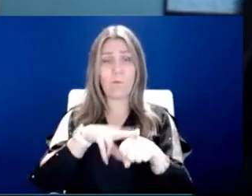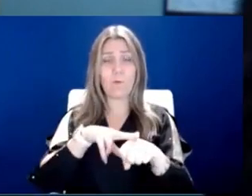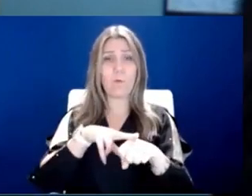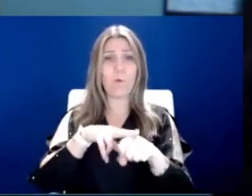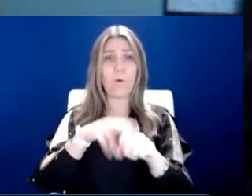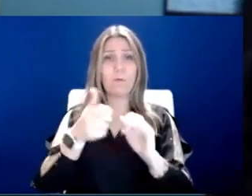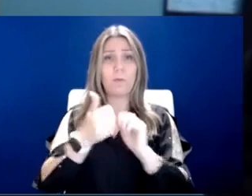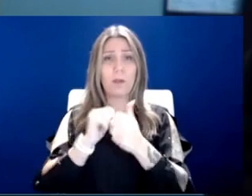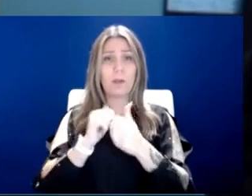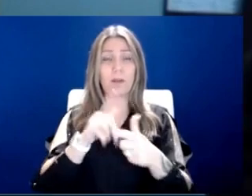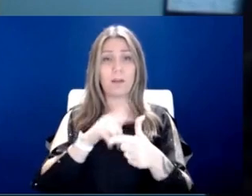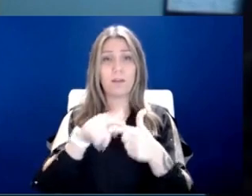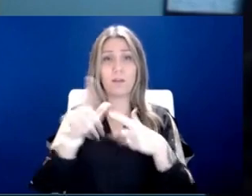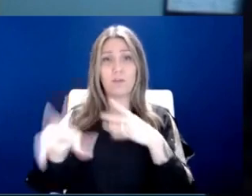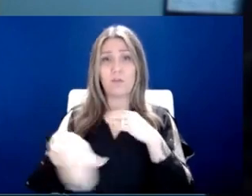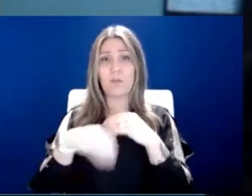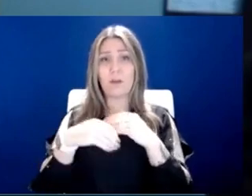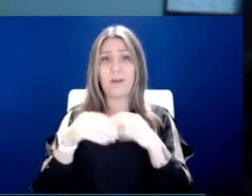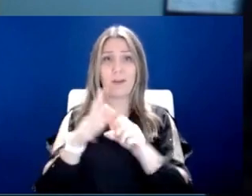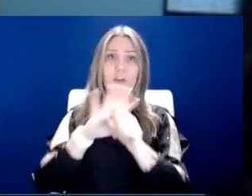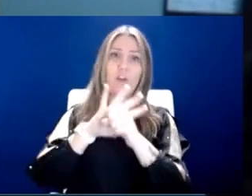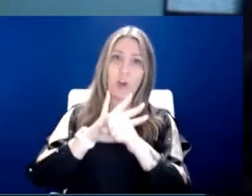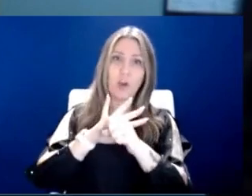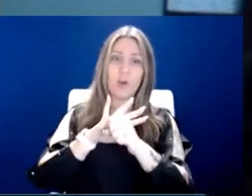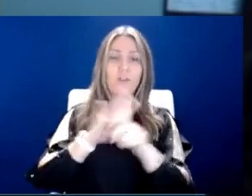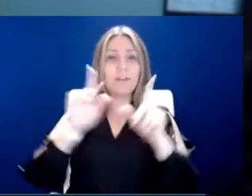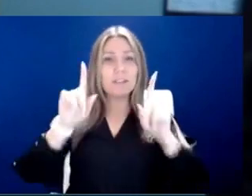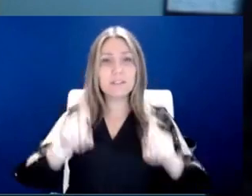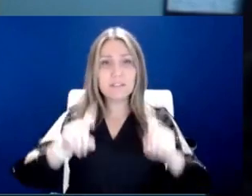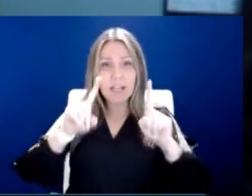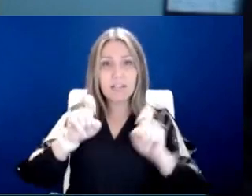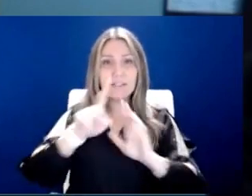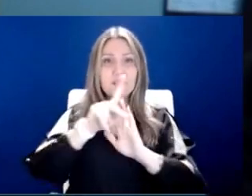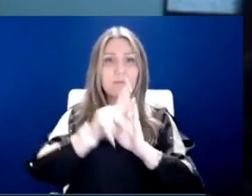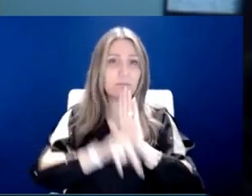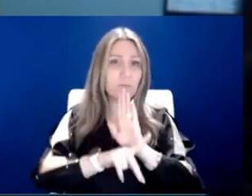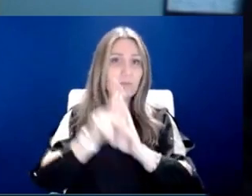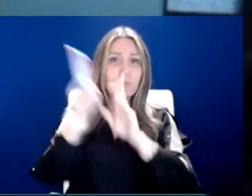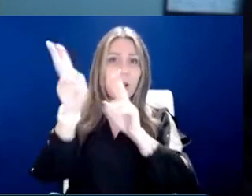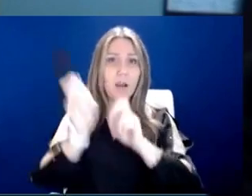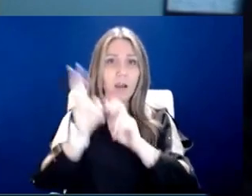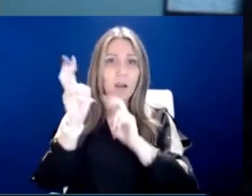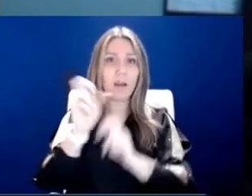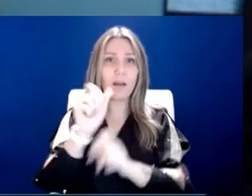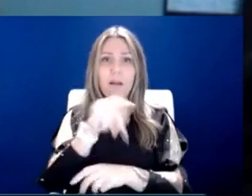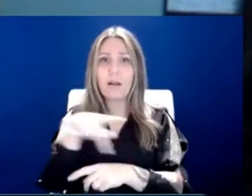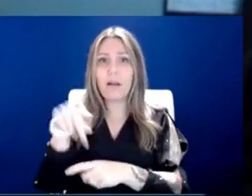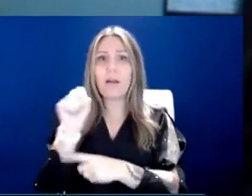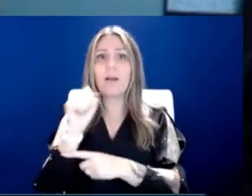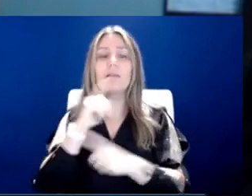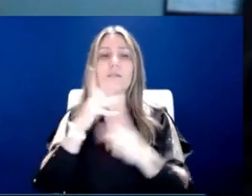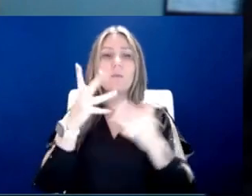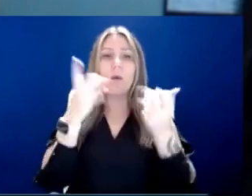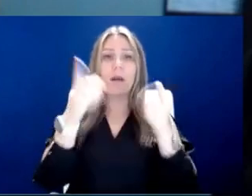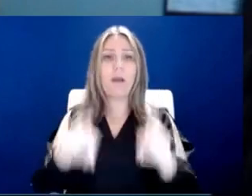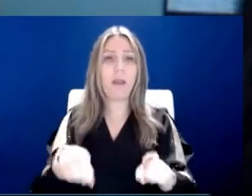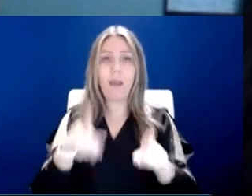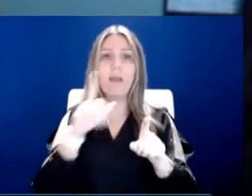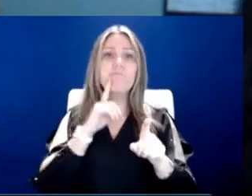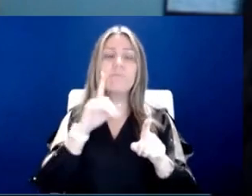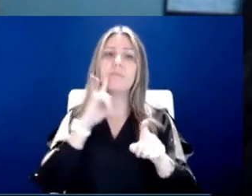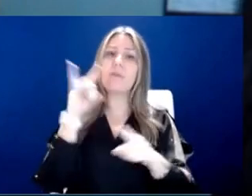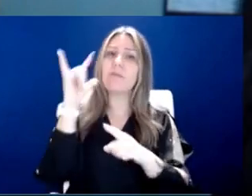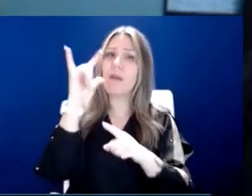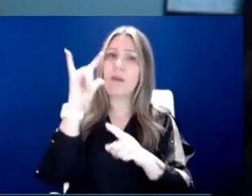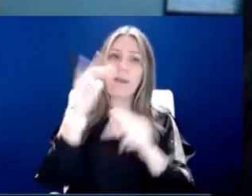layers with COVID, with testing and protocols and downloading apps, and what's going to happen at the airport, and what happens while you're in country,